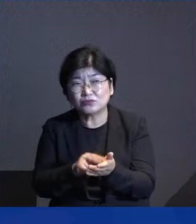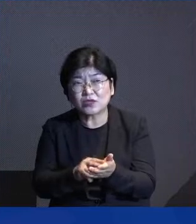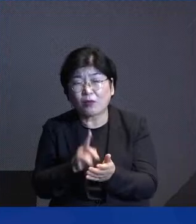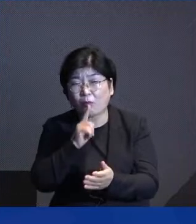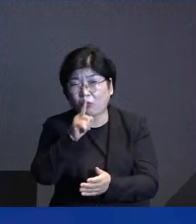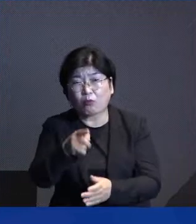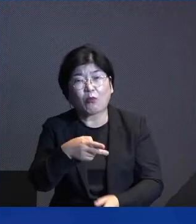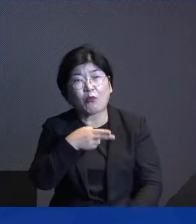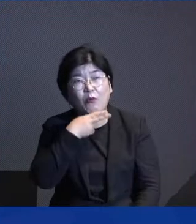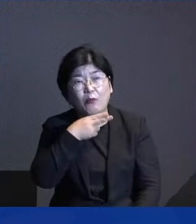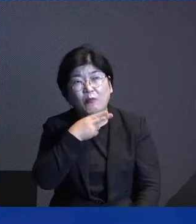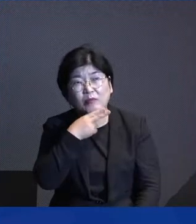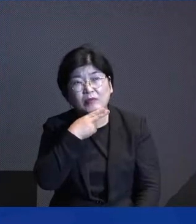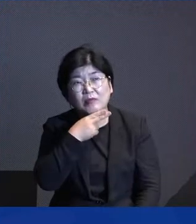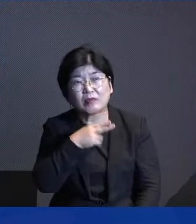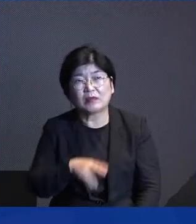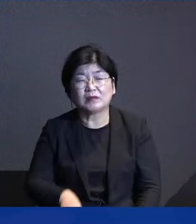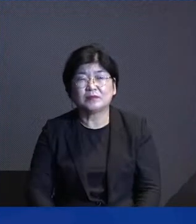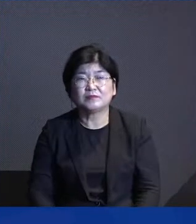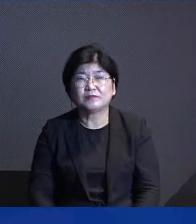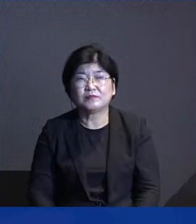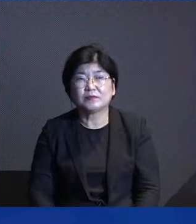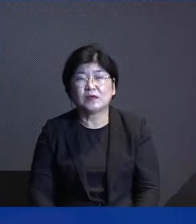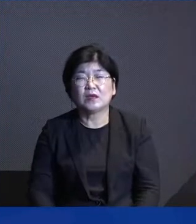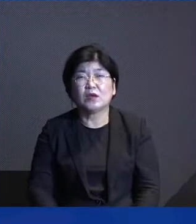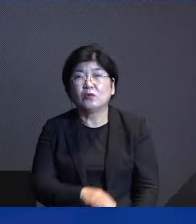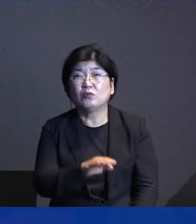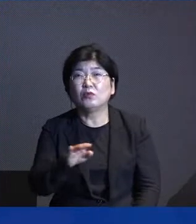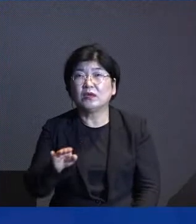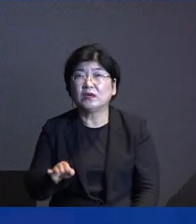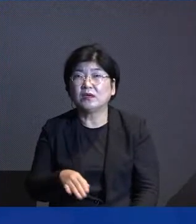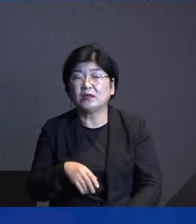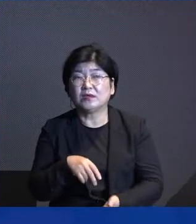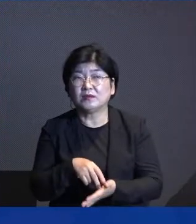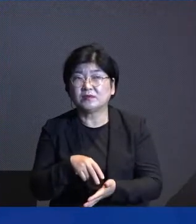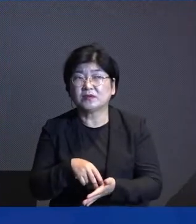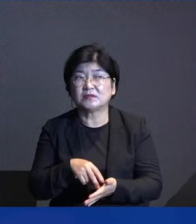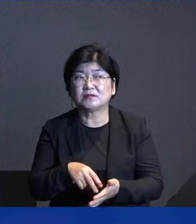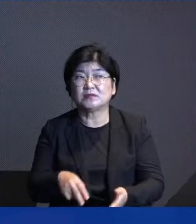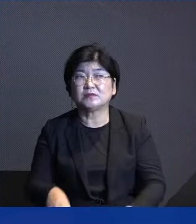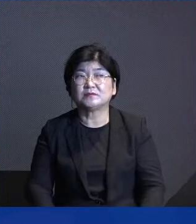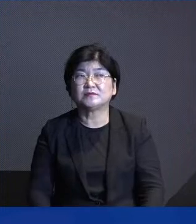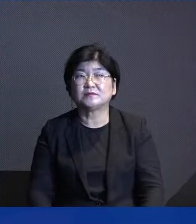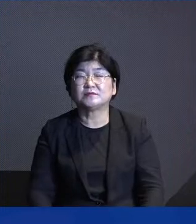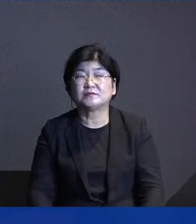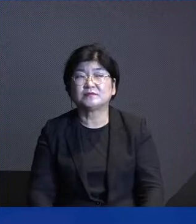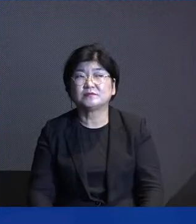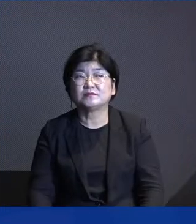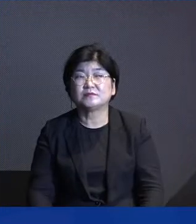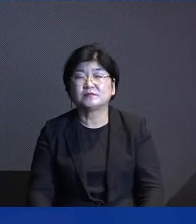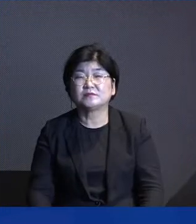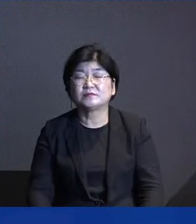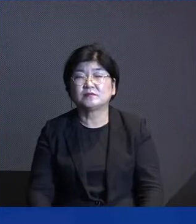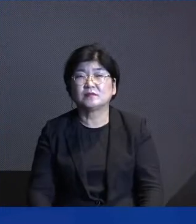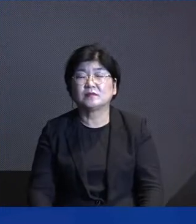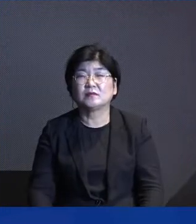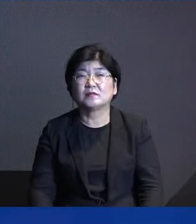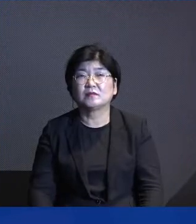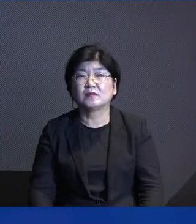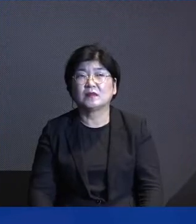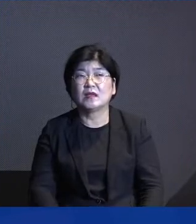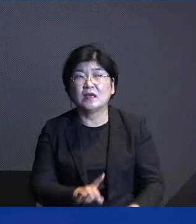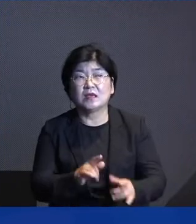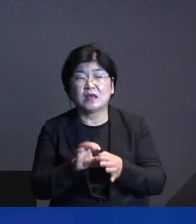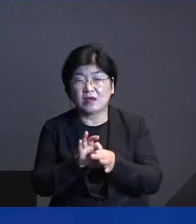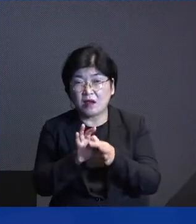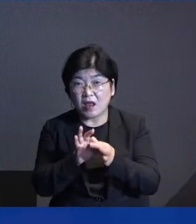believe them. And even though when we get sometime calls, the next time we call them back, they're invisible. I really like to stress